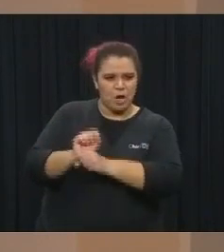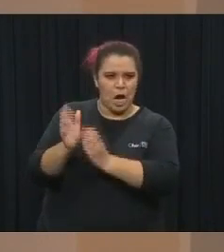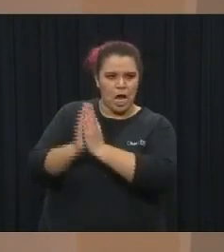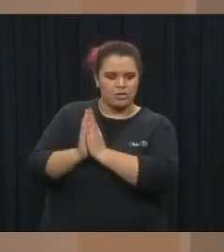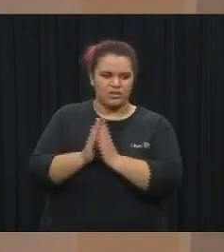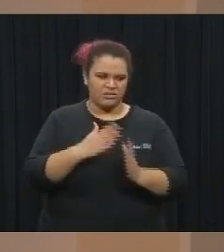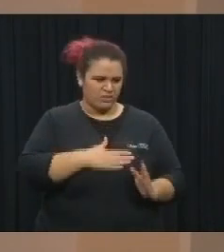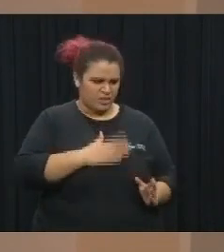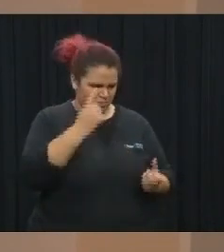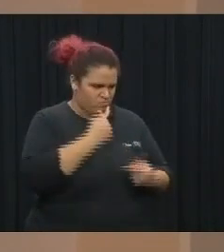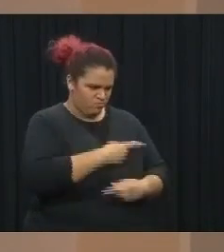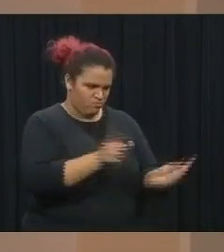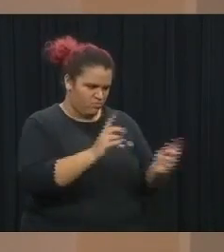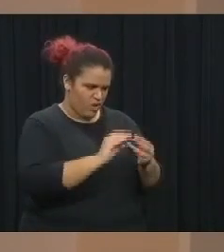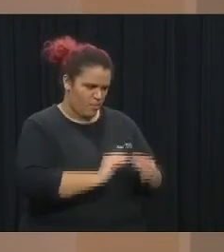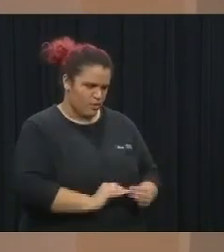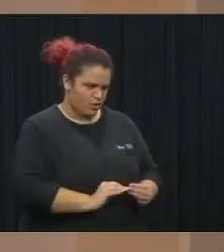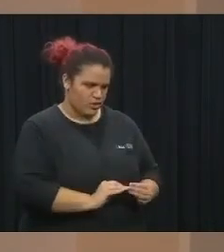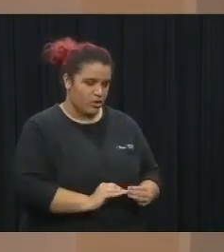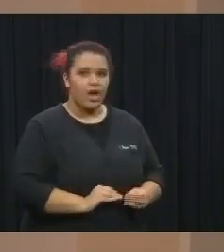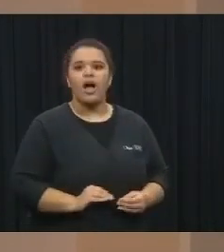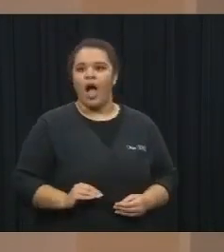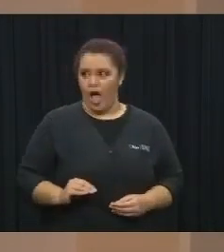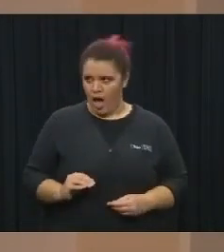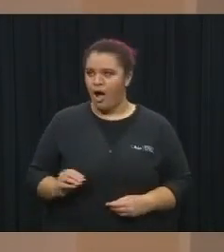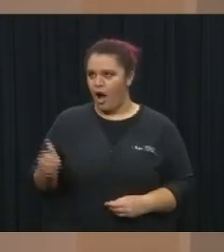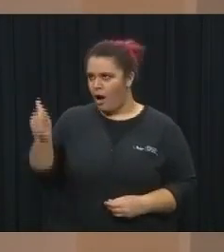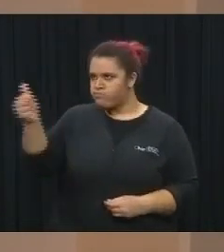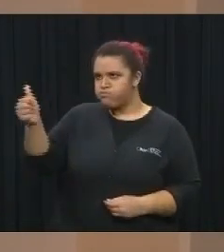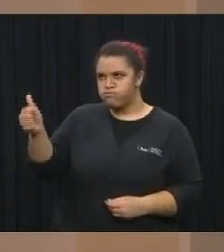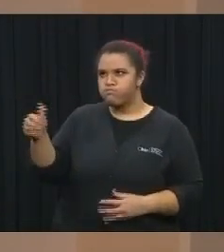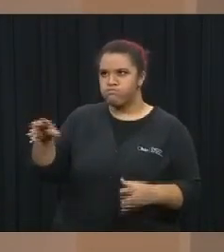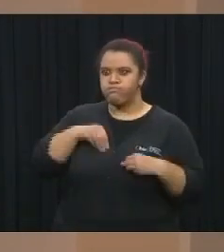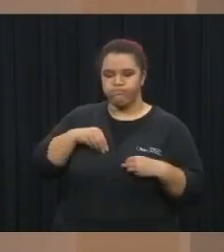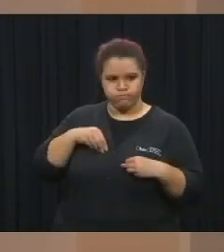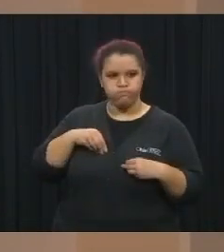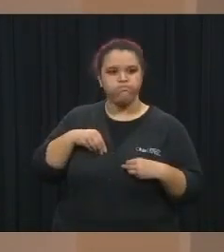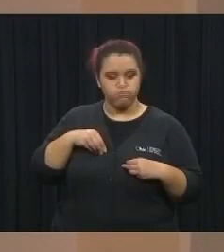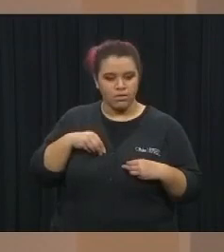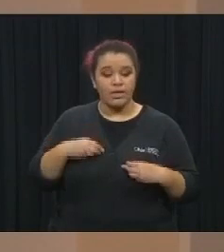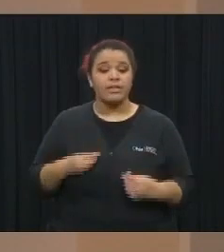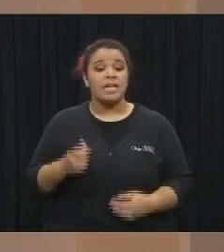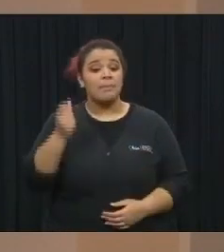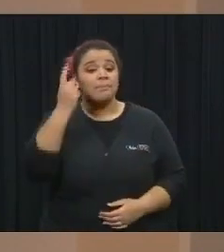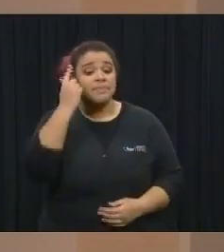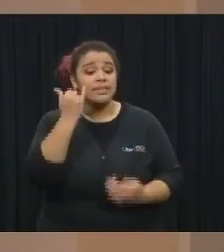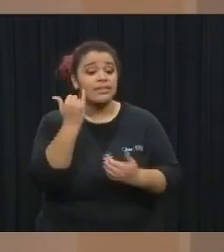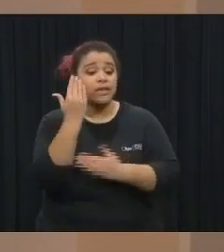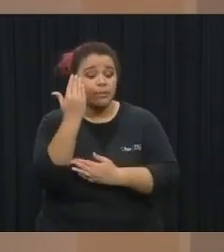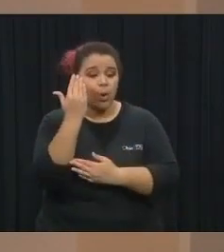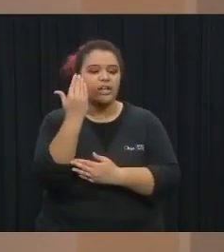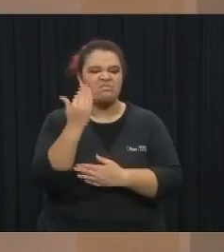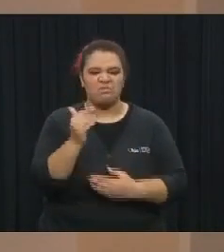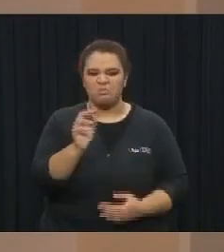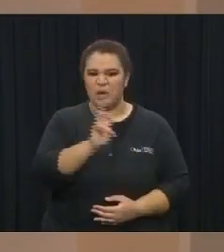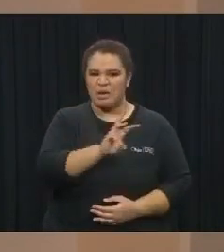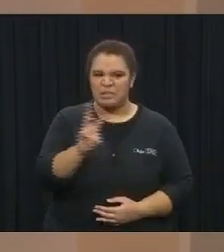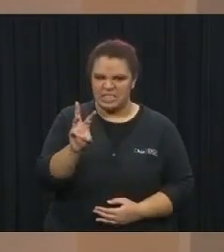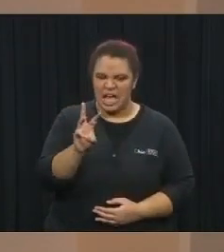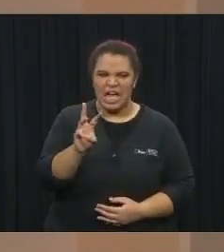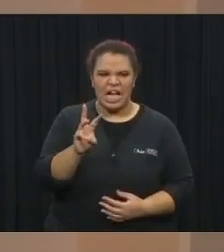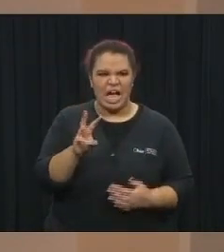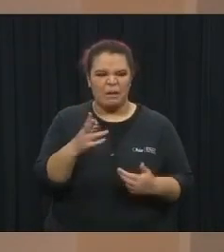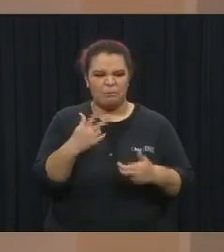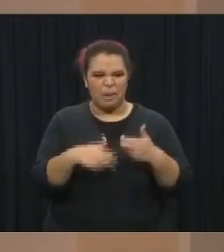we're following that guidance. And secondly, there was an issue this morning with the website and to some extent the call center